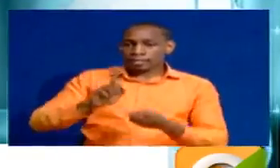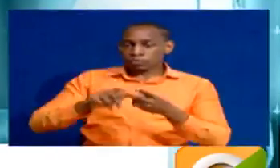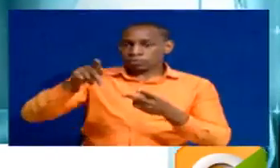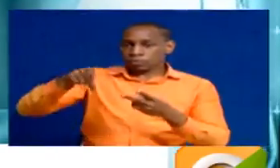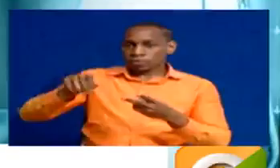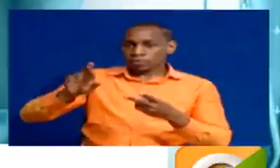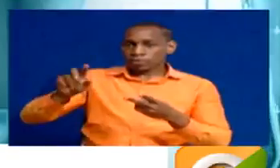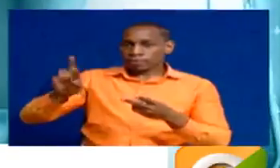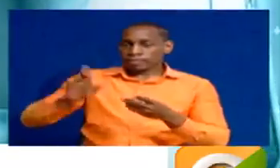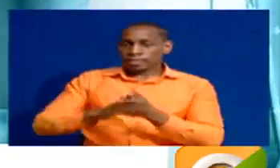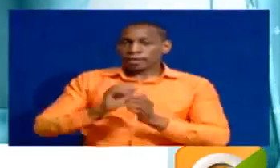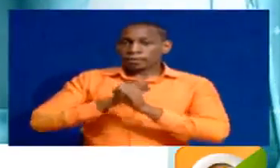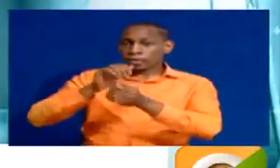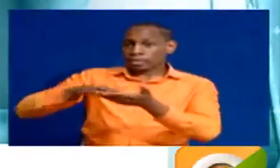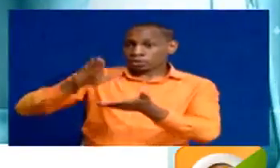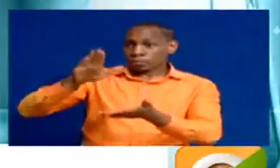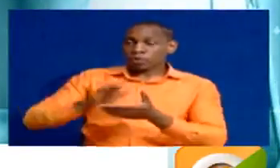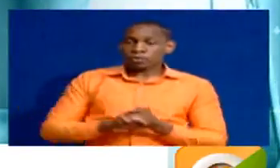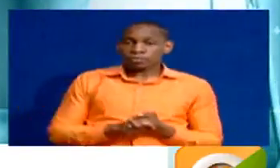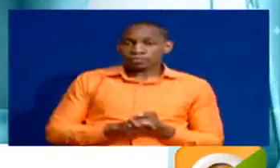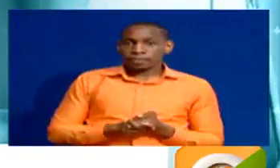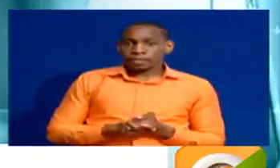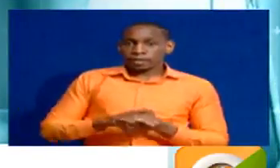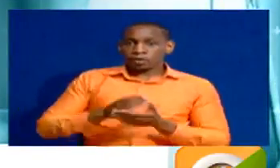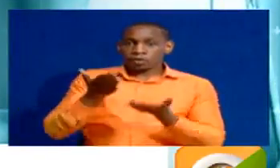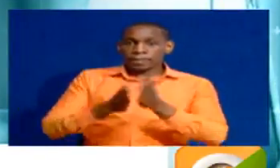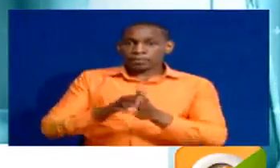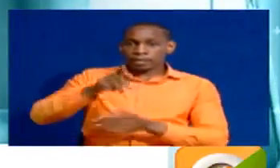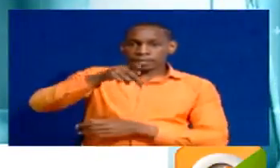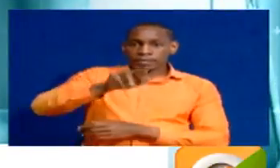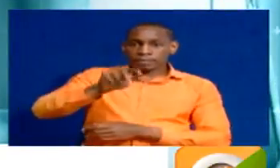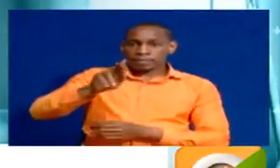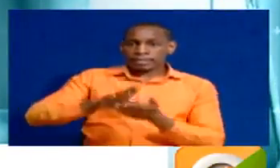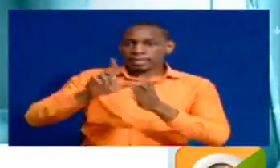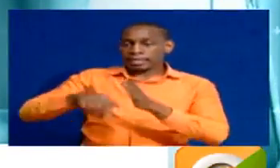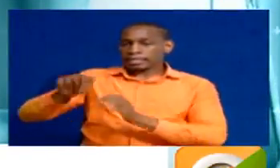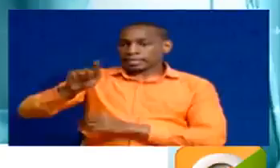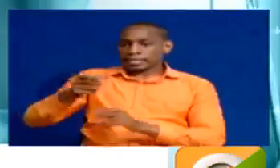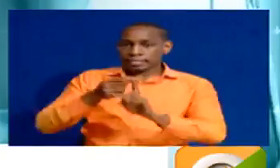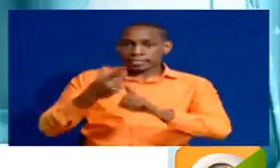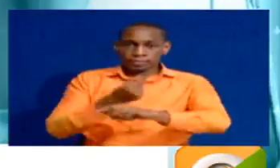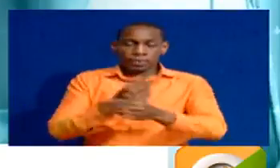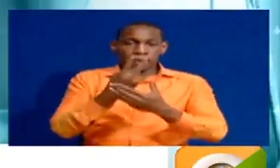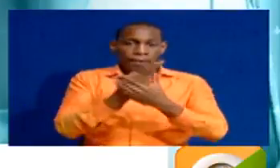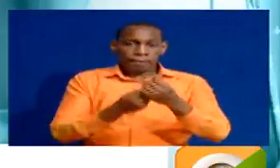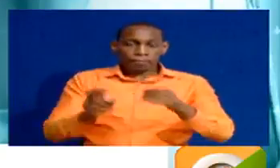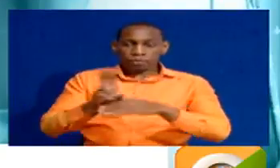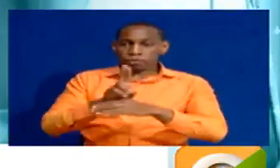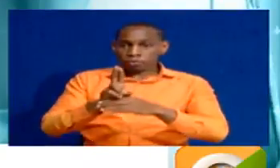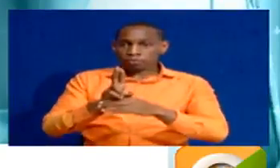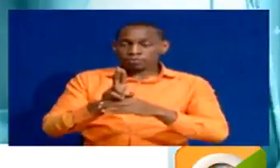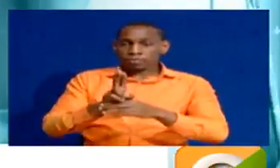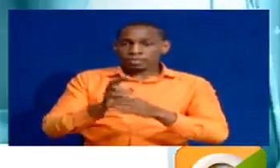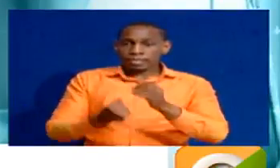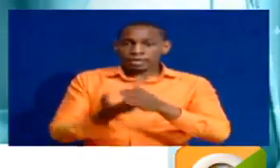by Pfizer induced higher antibodies and T-cell responses than Pfizer followed by AstraZeneca. Additionally, both of these mixes